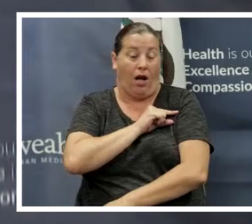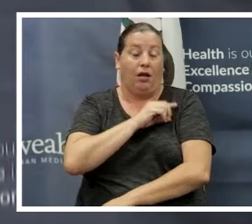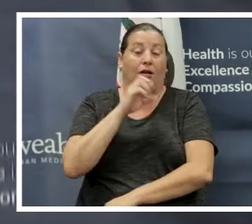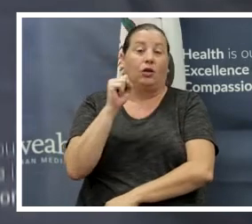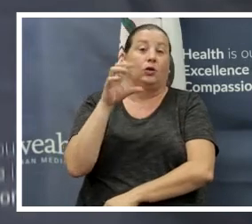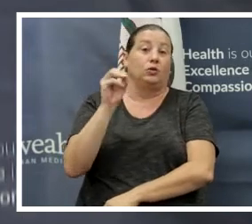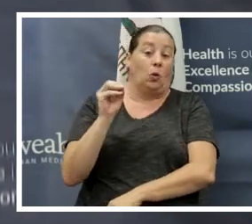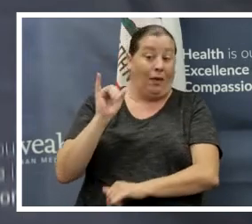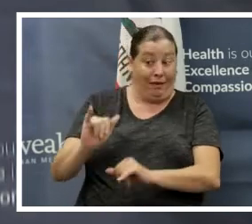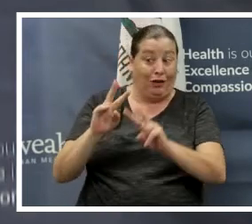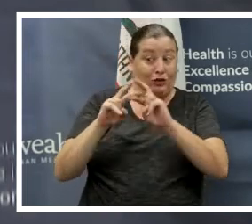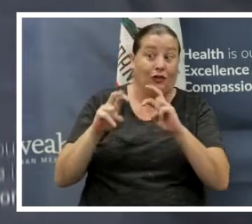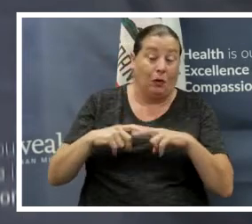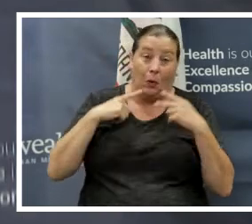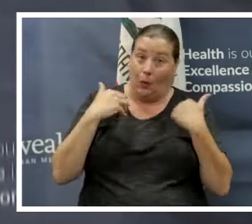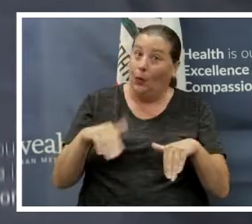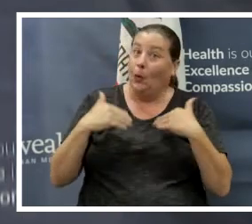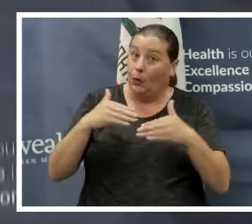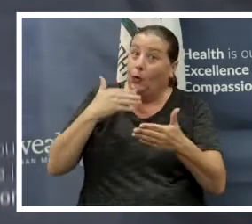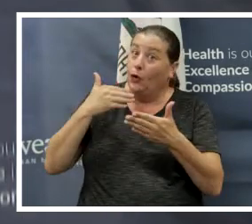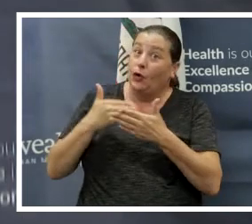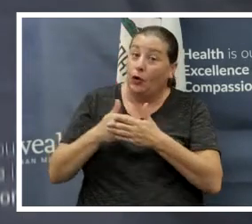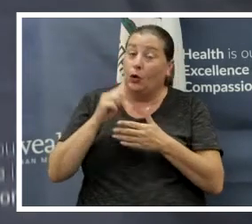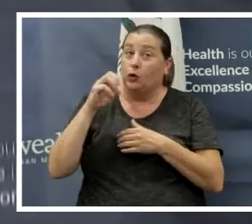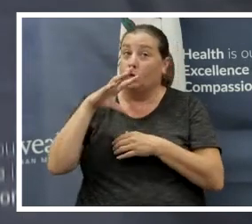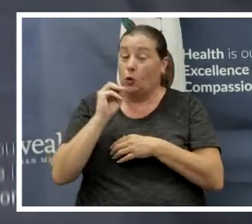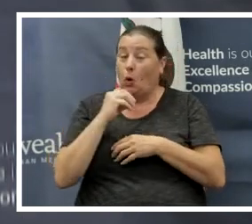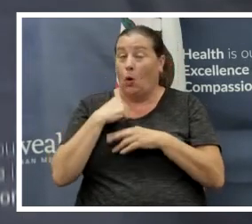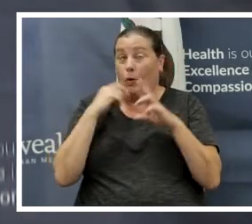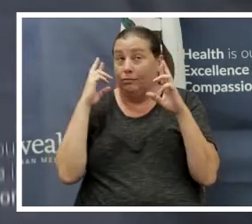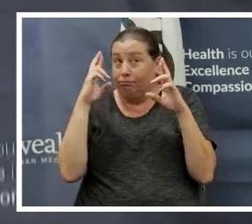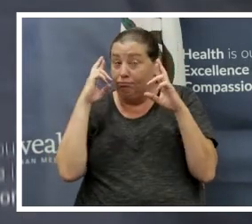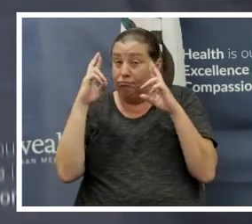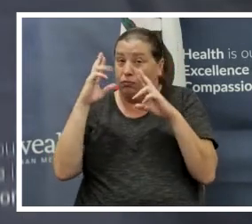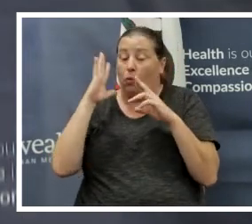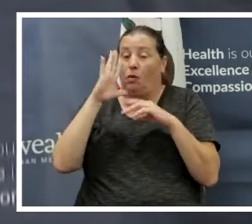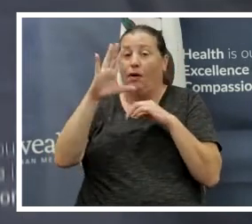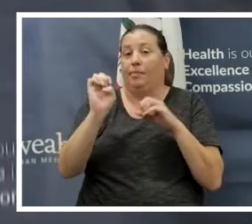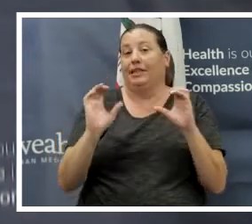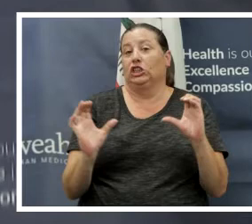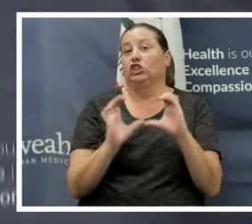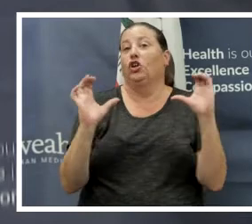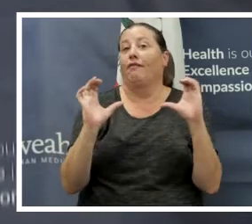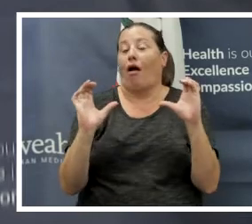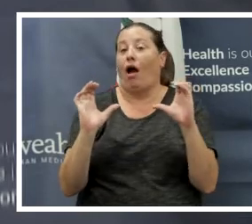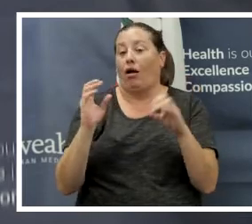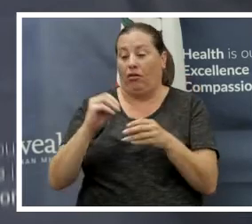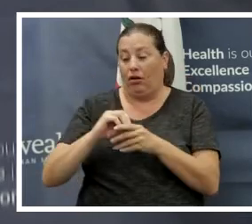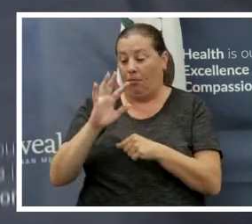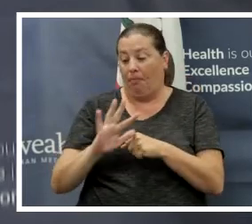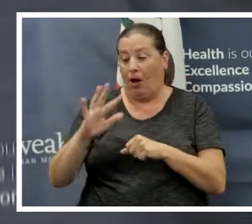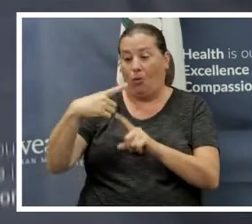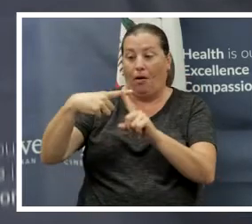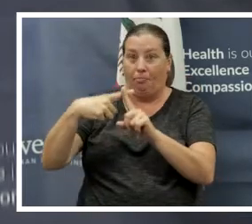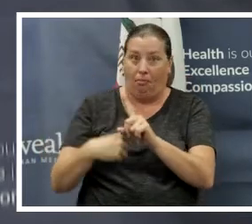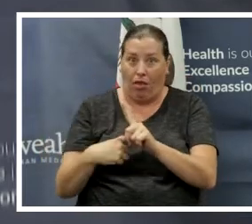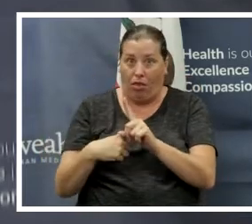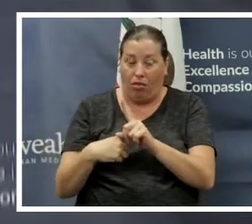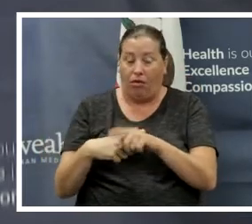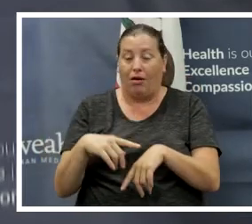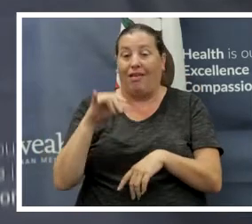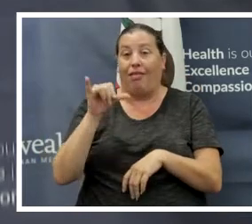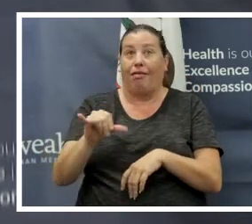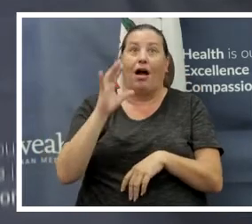are anxiously awaiting the news that we will be certified here in about another month or so, and that will greatly enhance